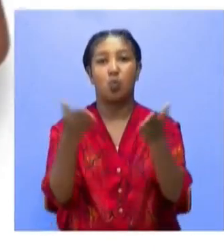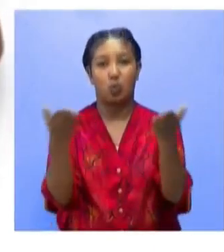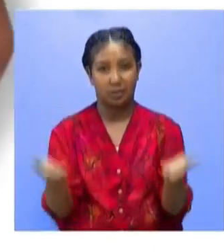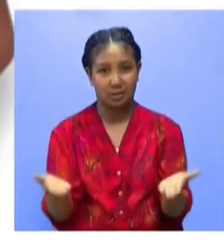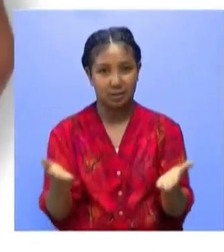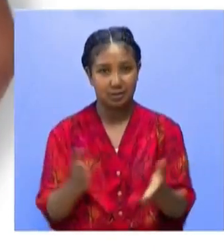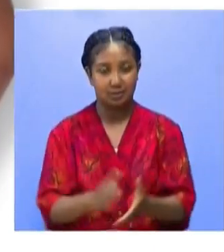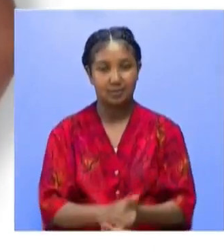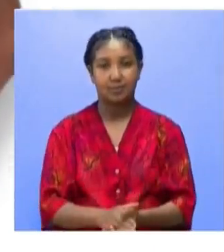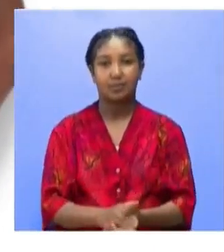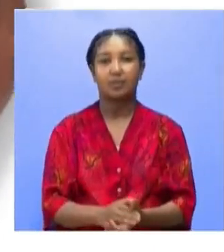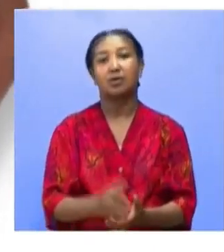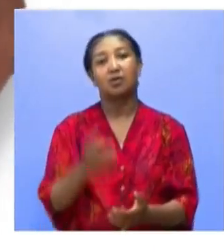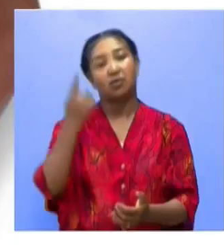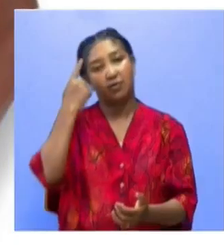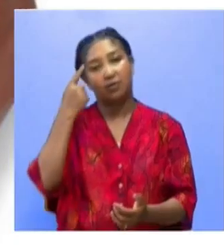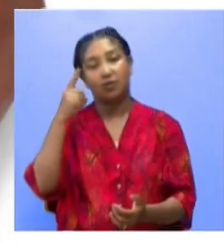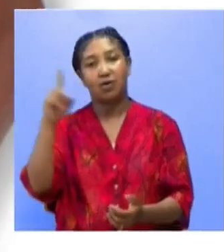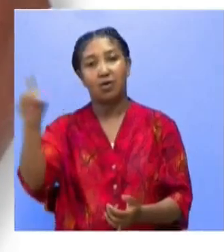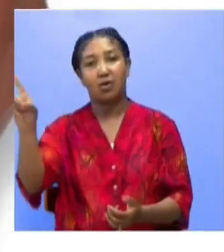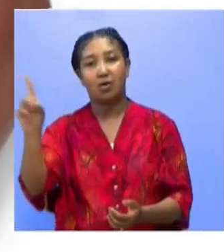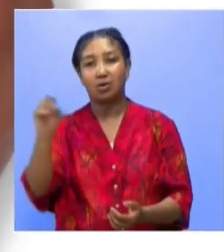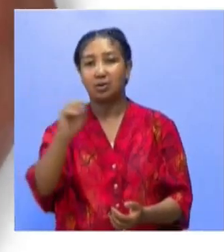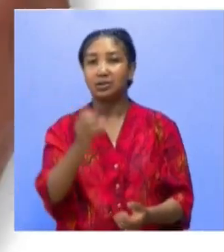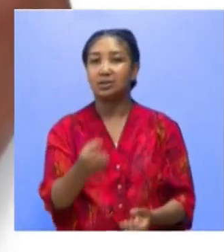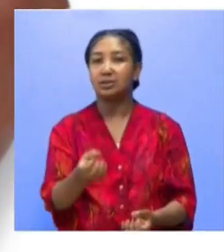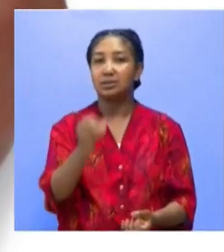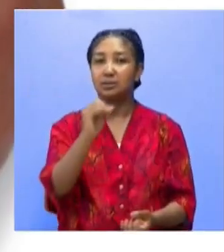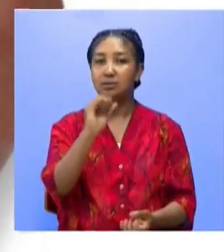storybooks for several